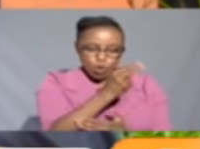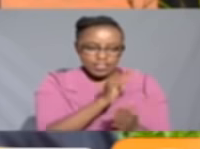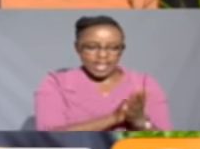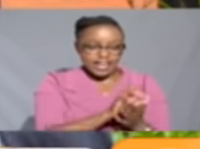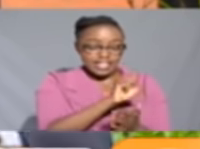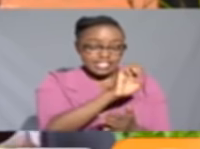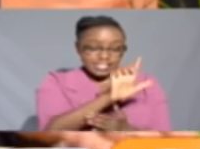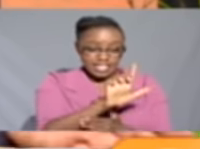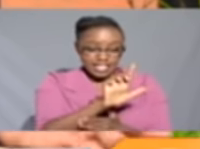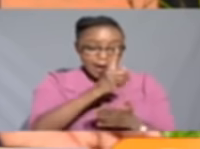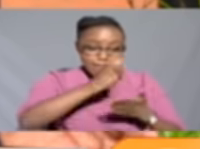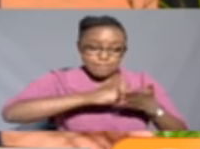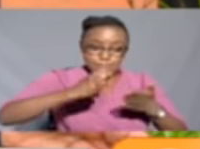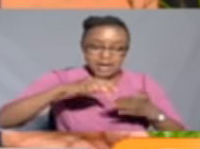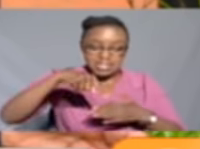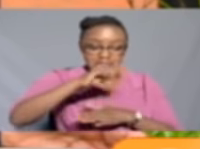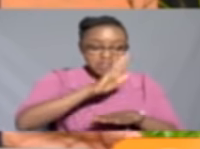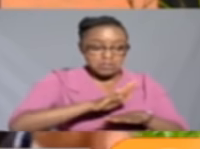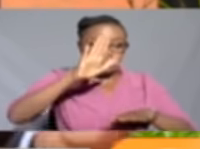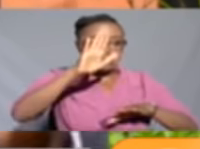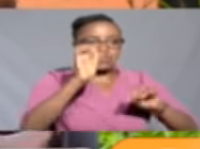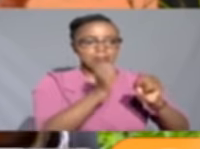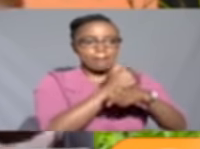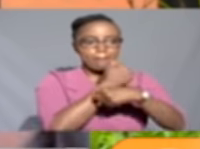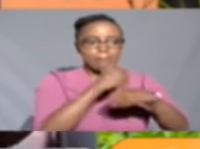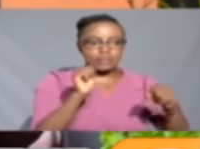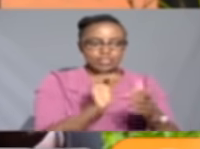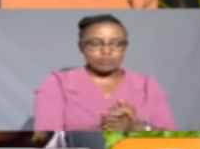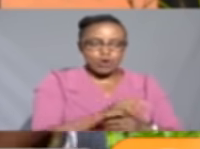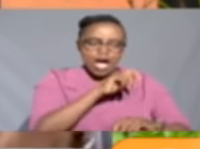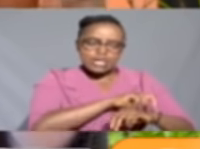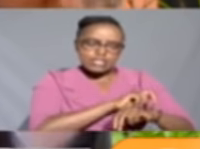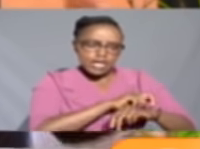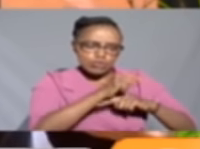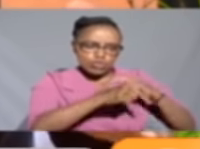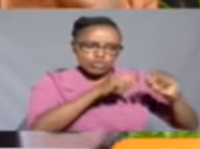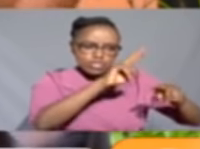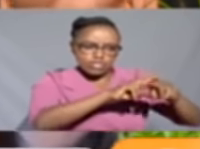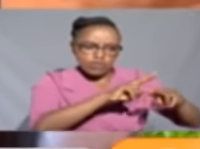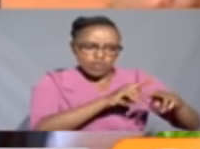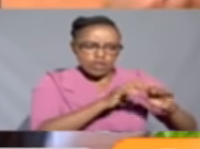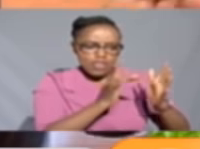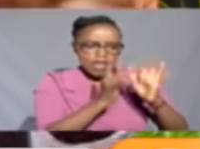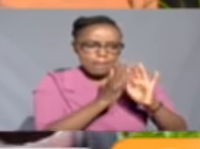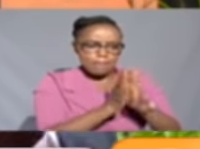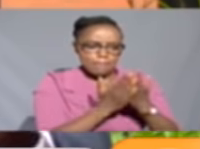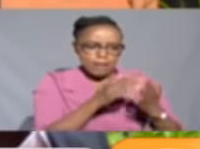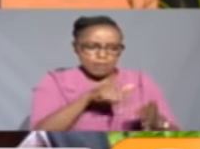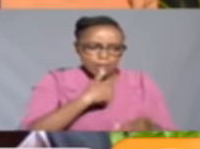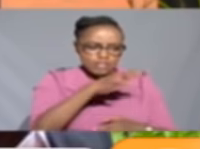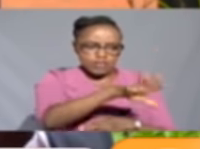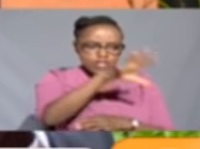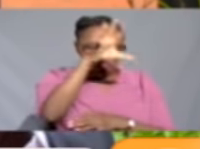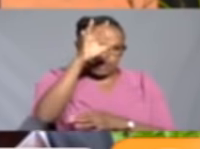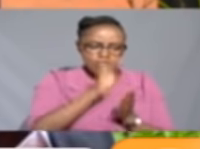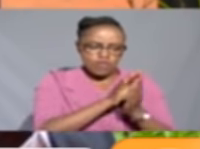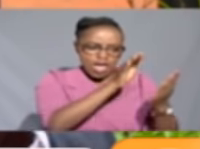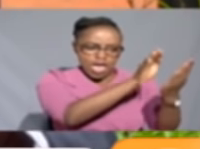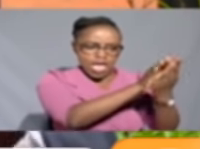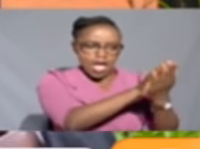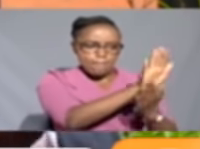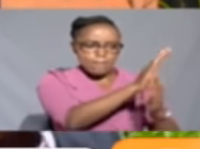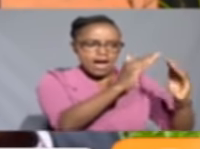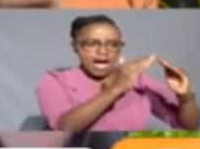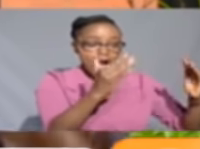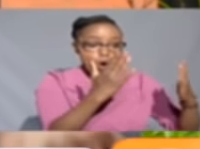a pen, you would not have been sworn in. And as we were sitting, a Bible I had chosen and had been kept at his